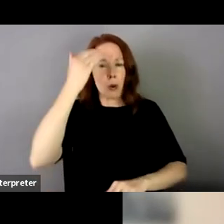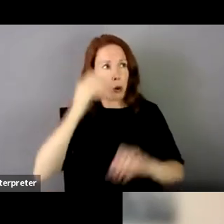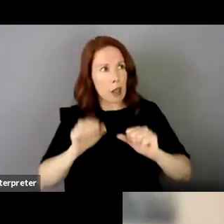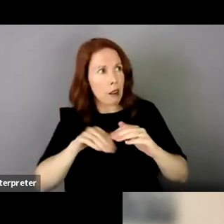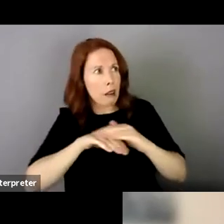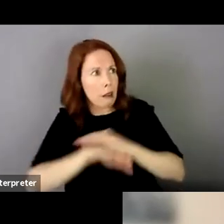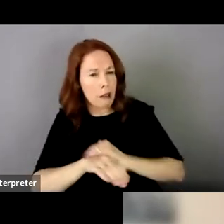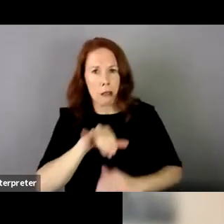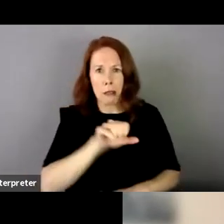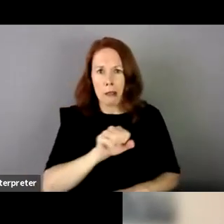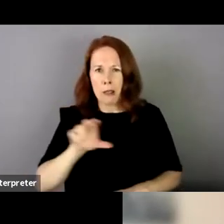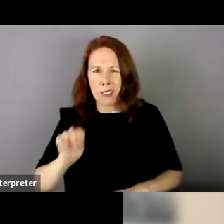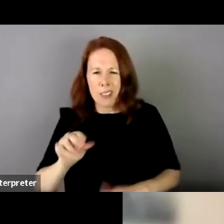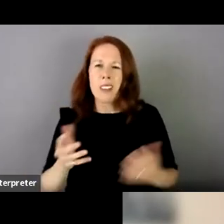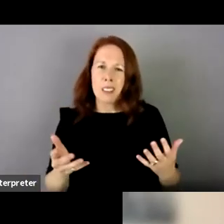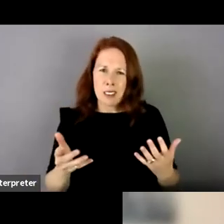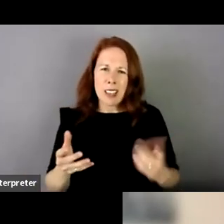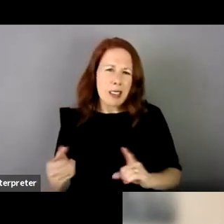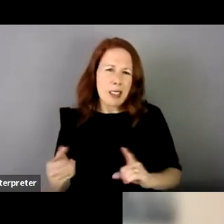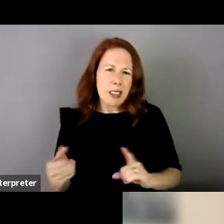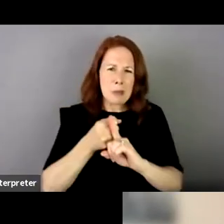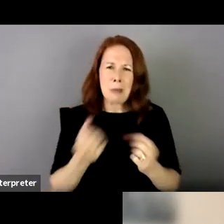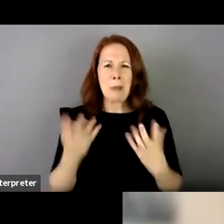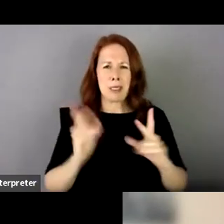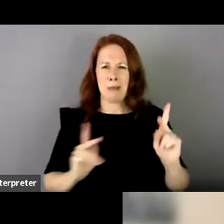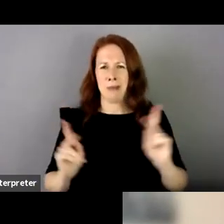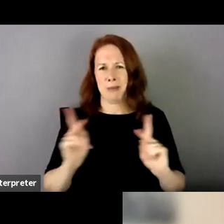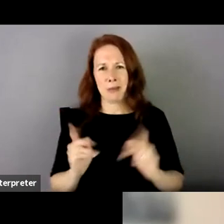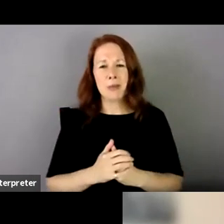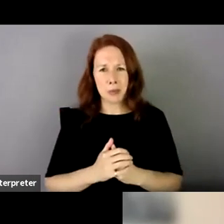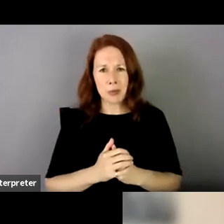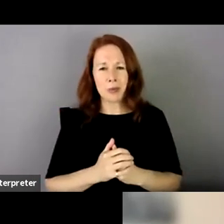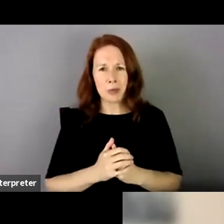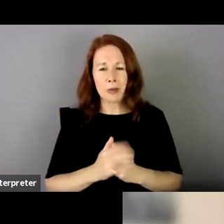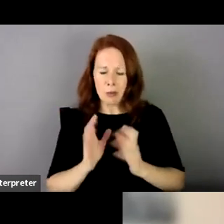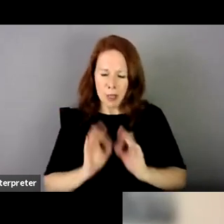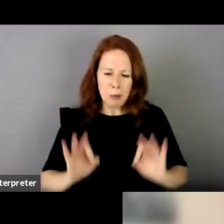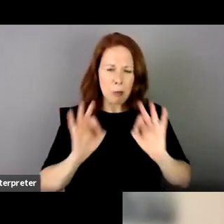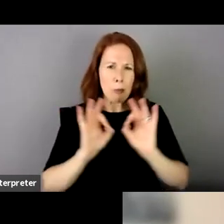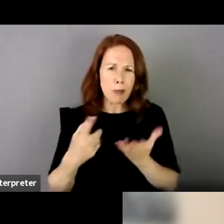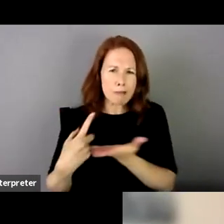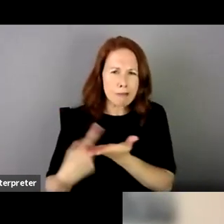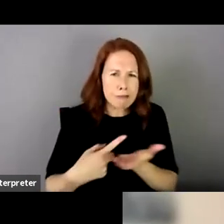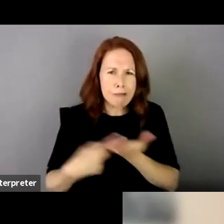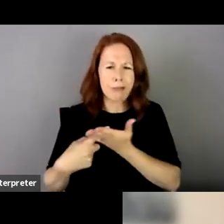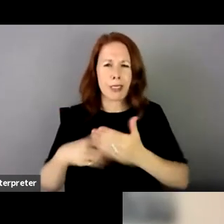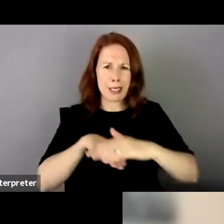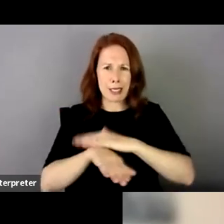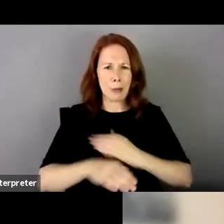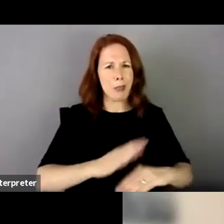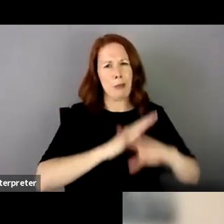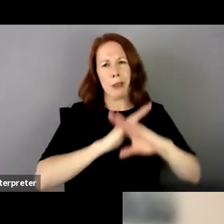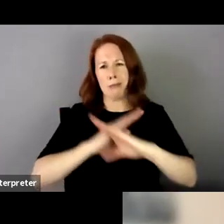really quite a big topic that impacts a lot of people. And I think it's something that needs to be discussed because it would